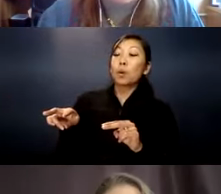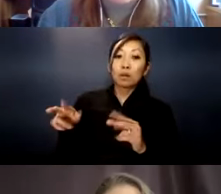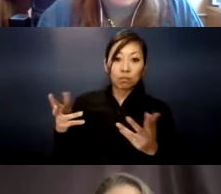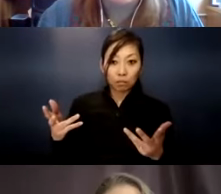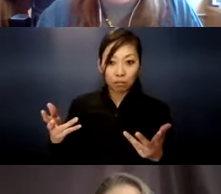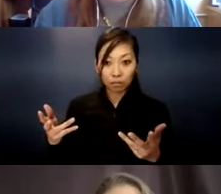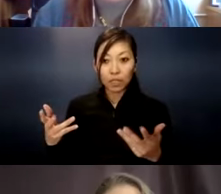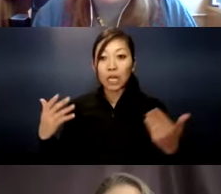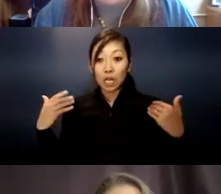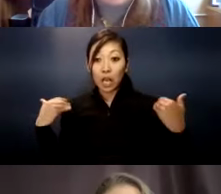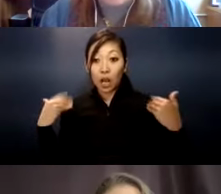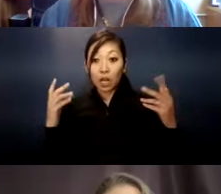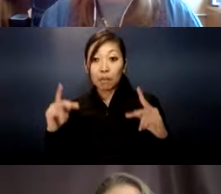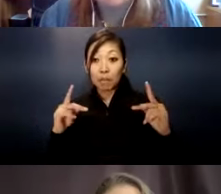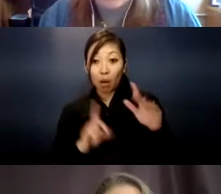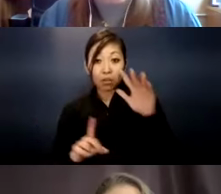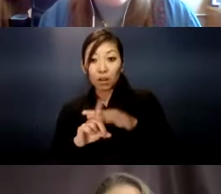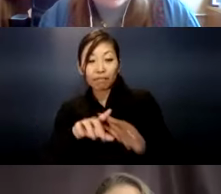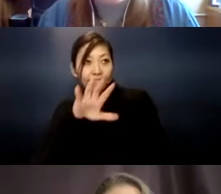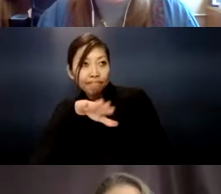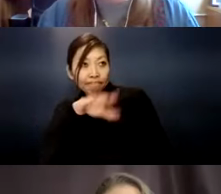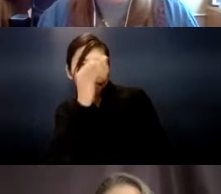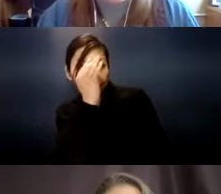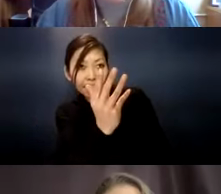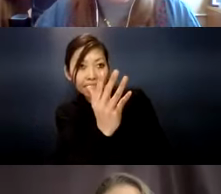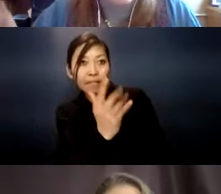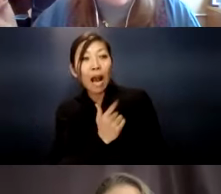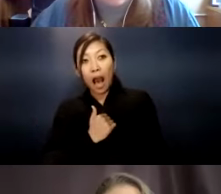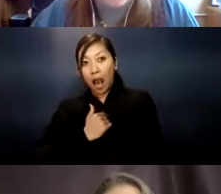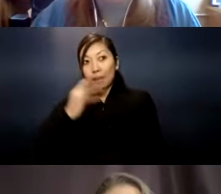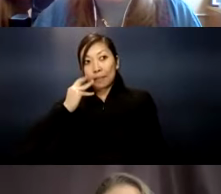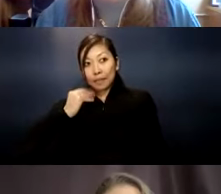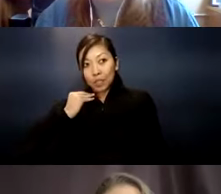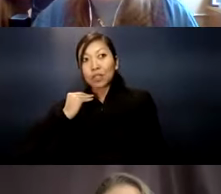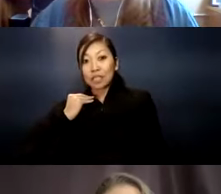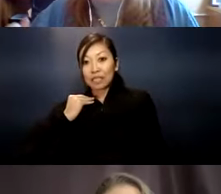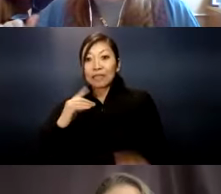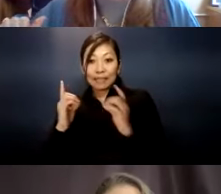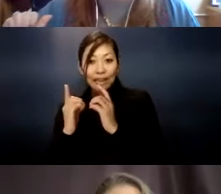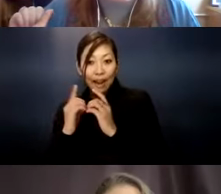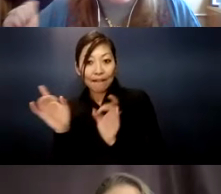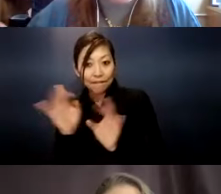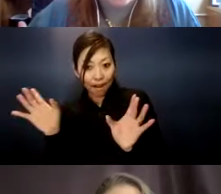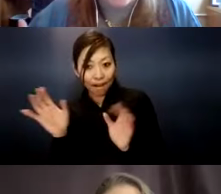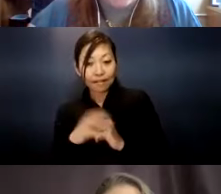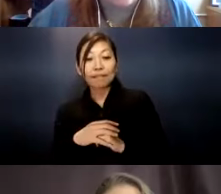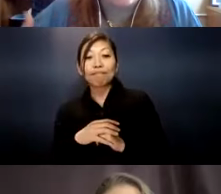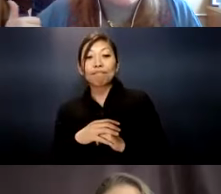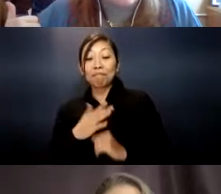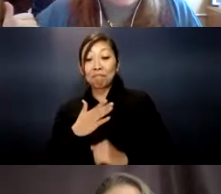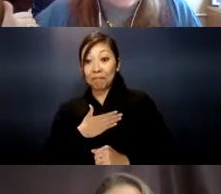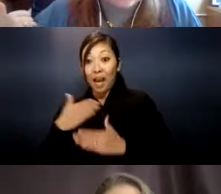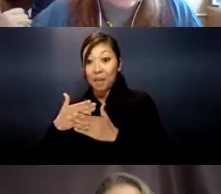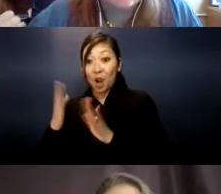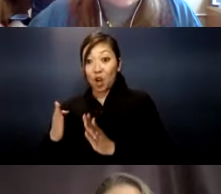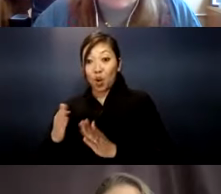young people are going to come to you and say, hey, I'm experiencing dating violence, or my partner is